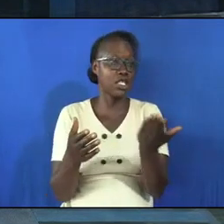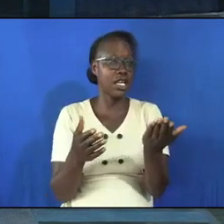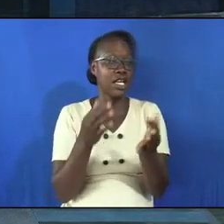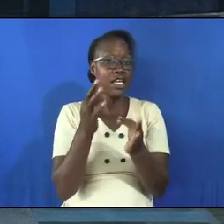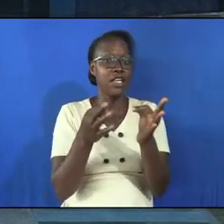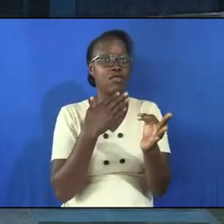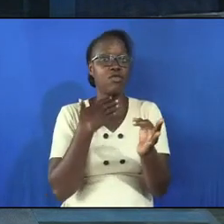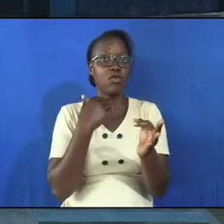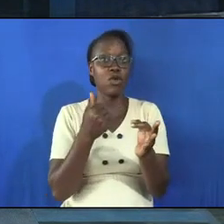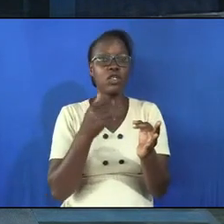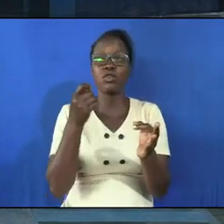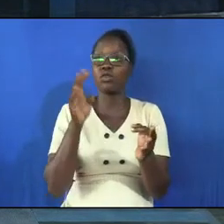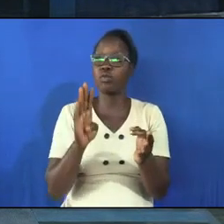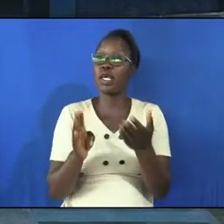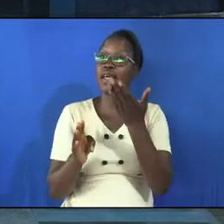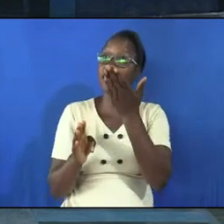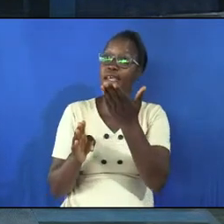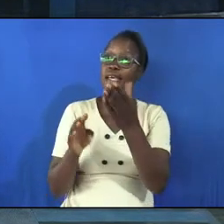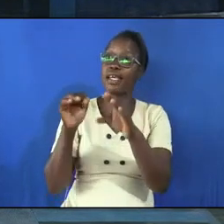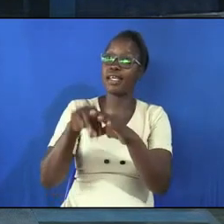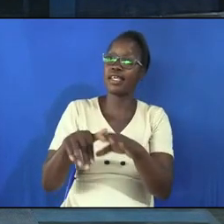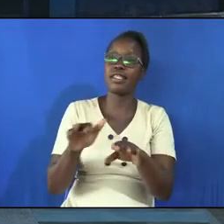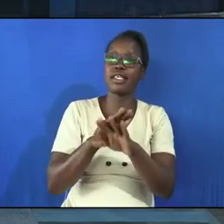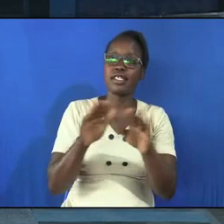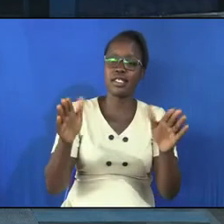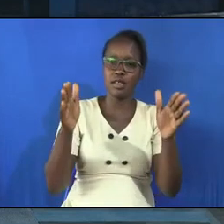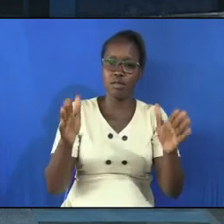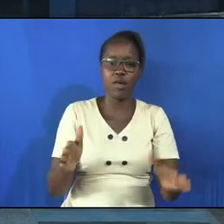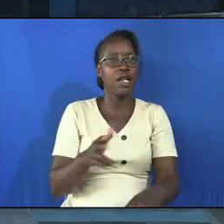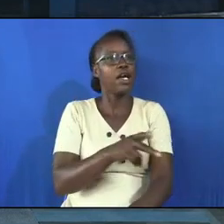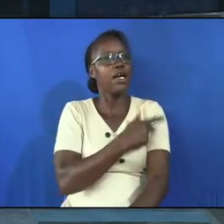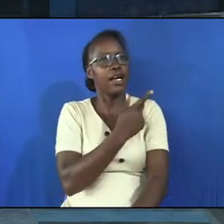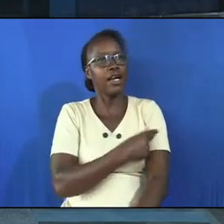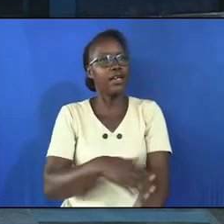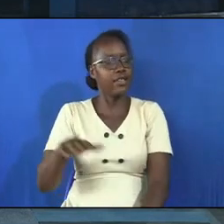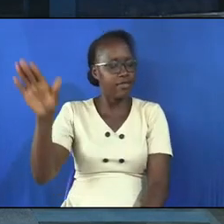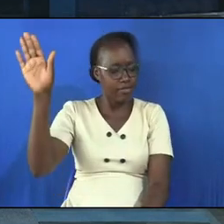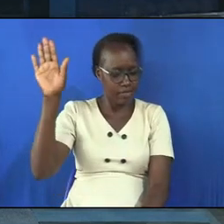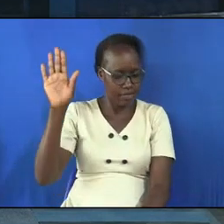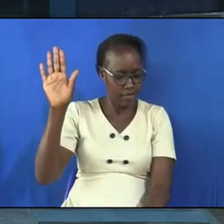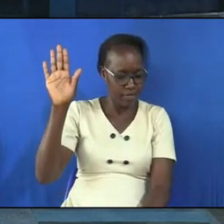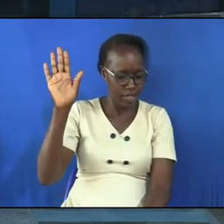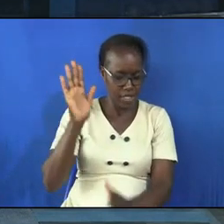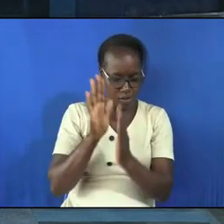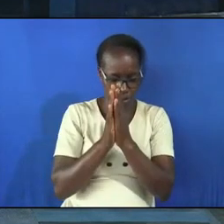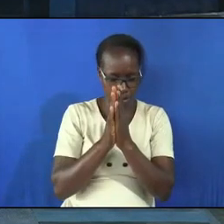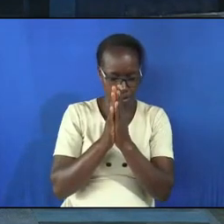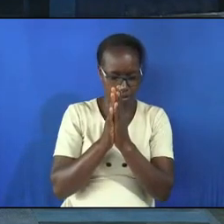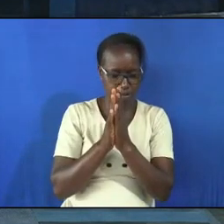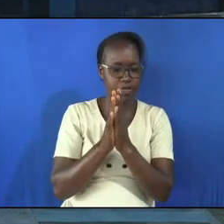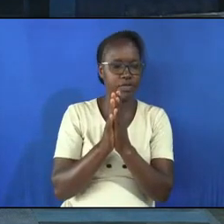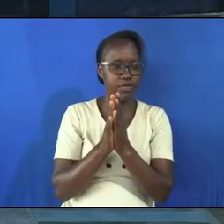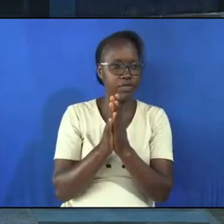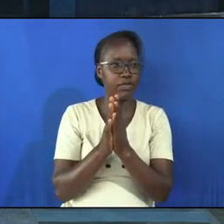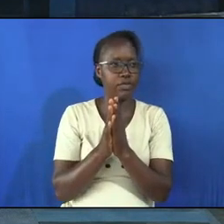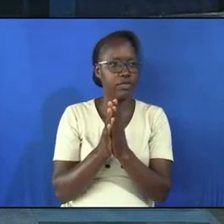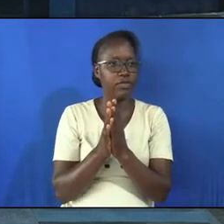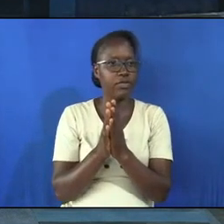if you want to be there in the table, kindly raise your hand and let us pray.